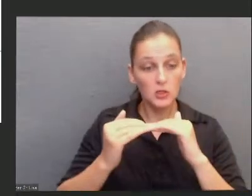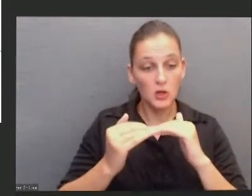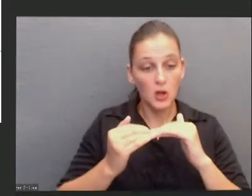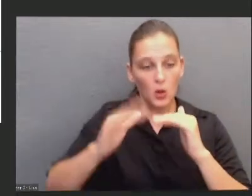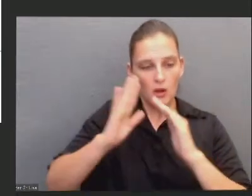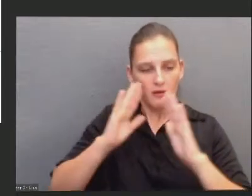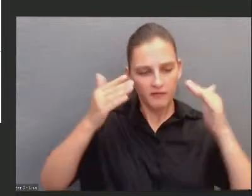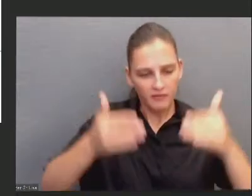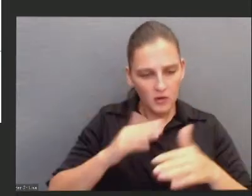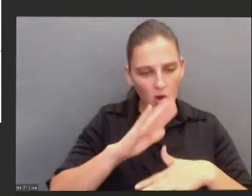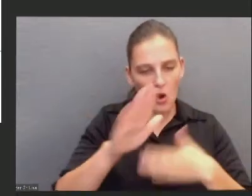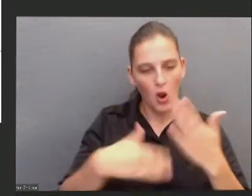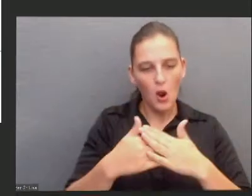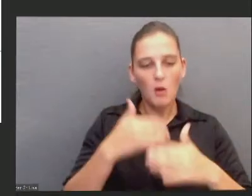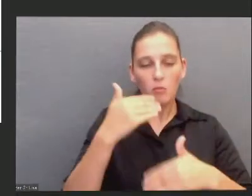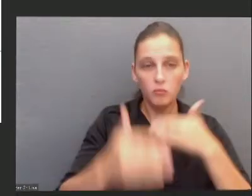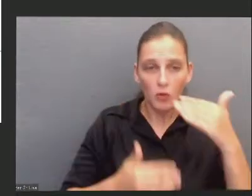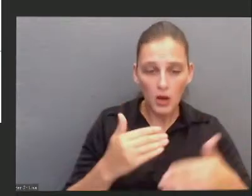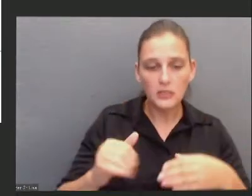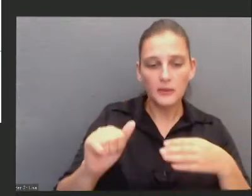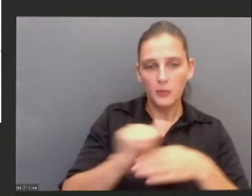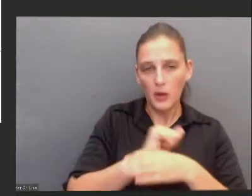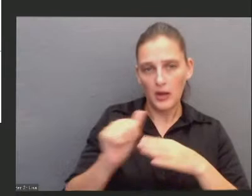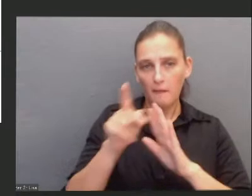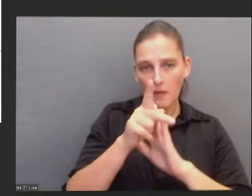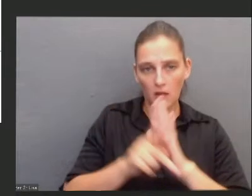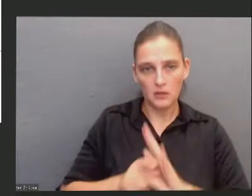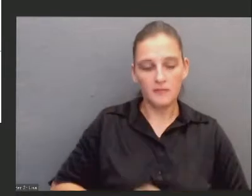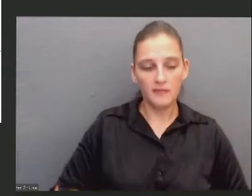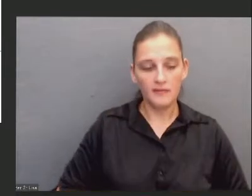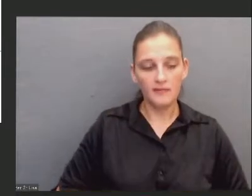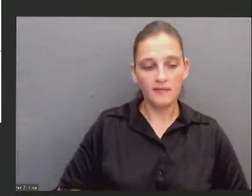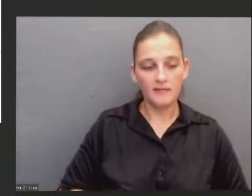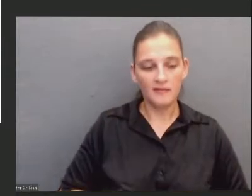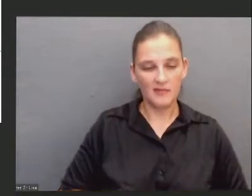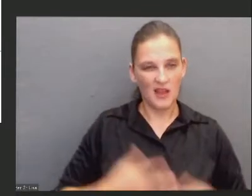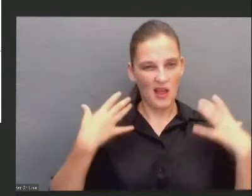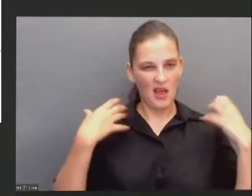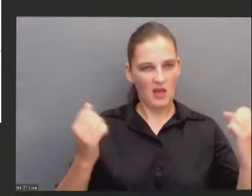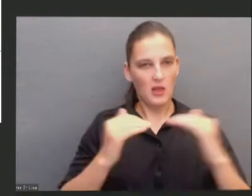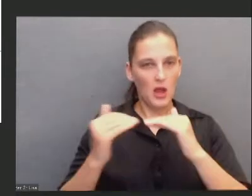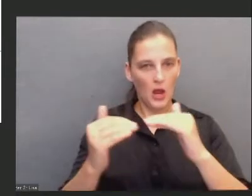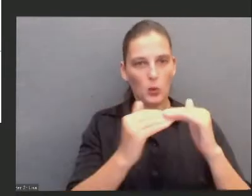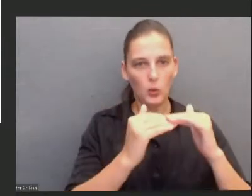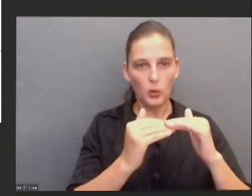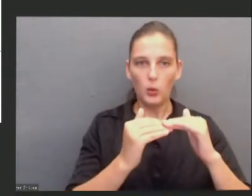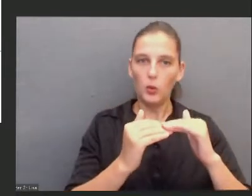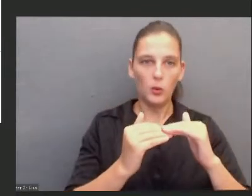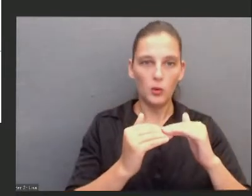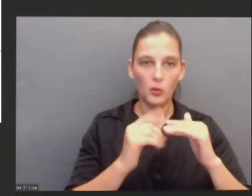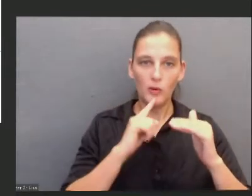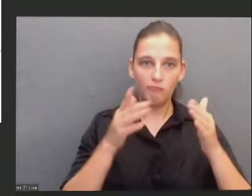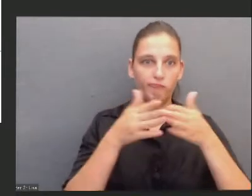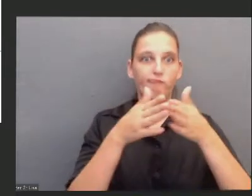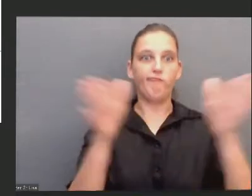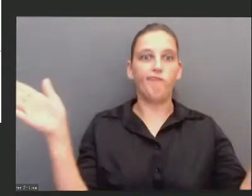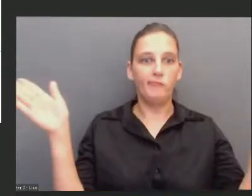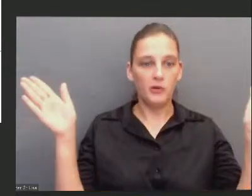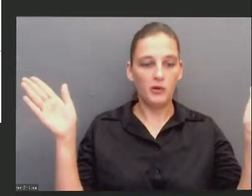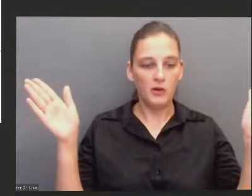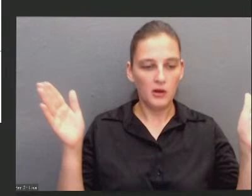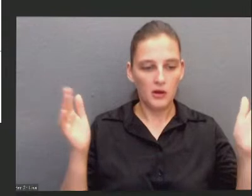and policies. So health equity is a broad concept. You get into social determinants of health, quality of